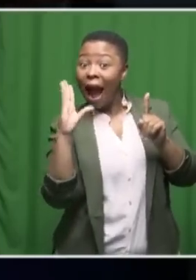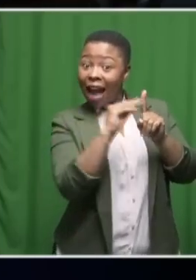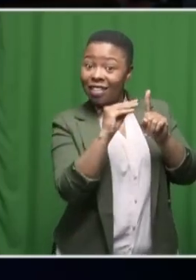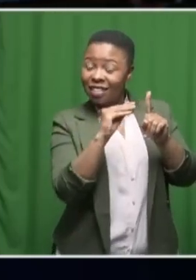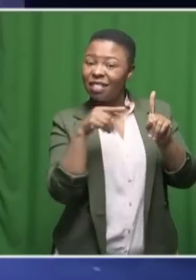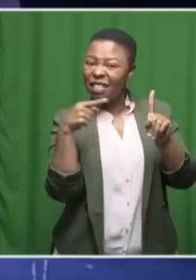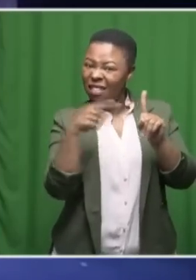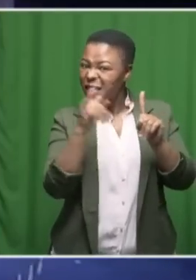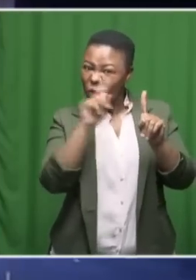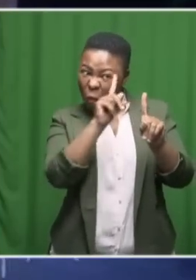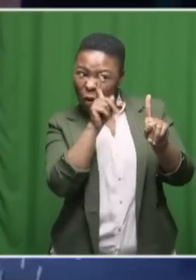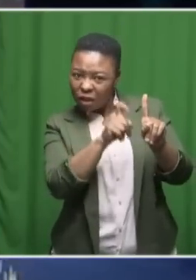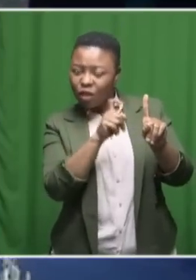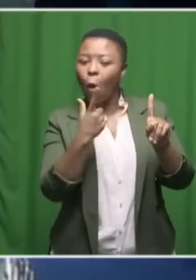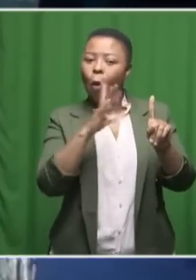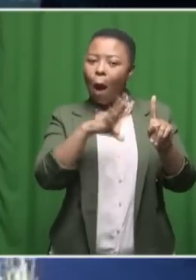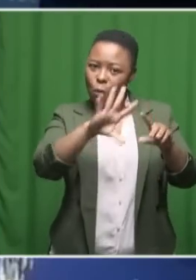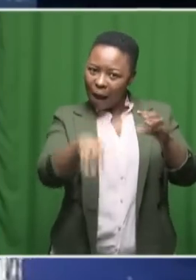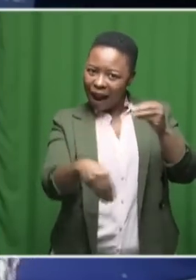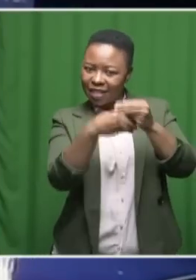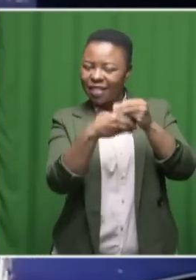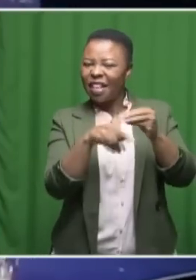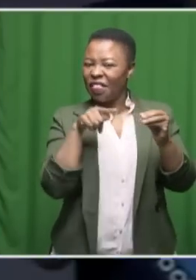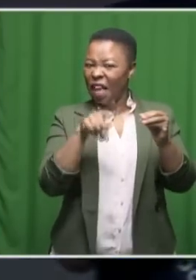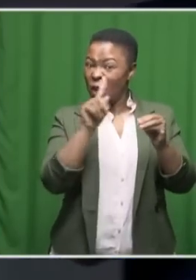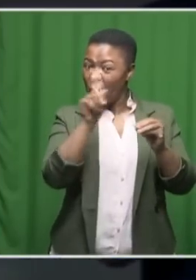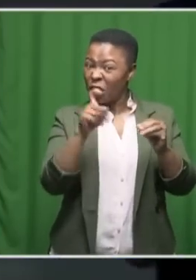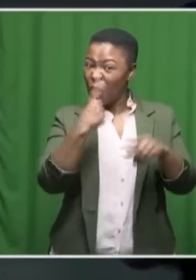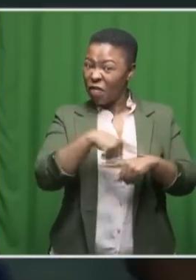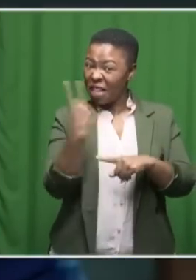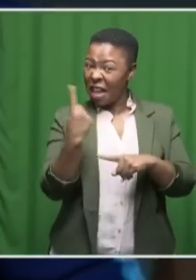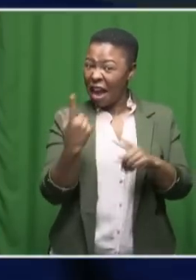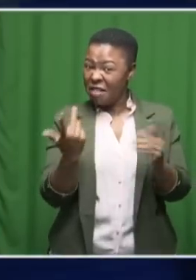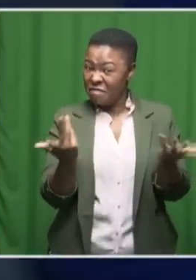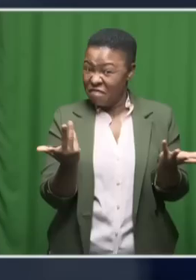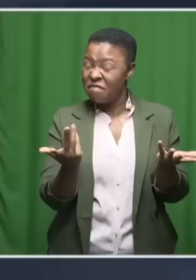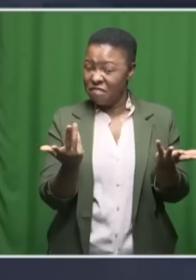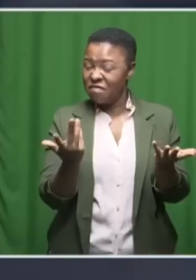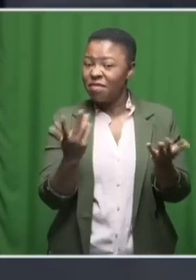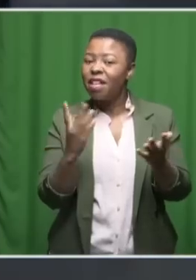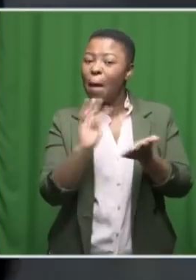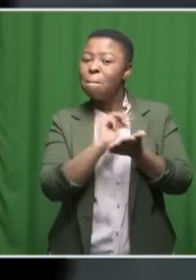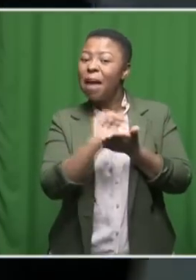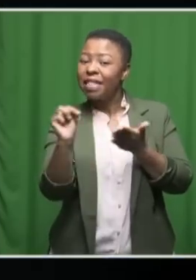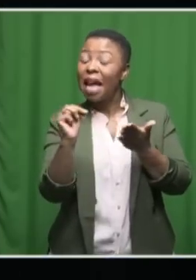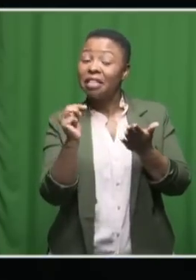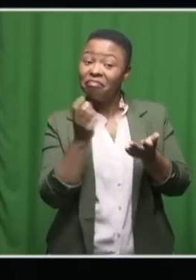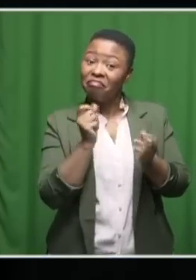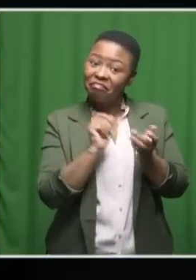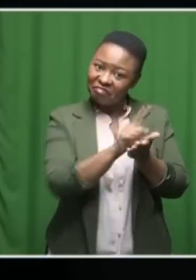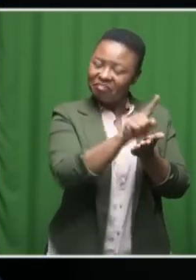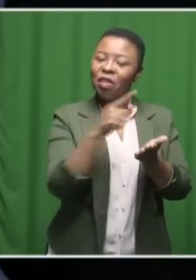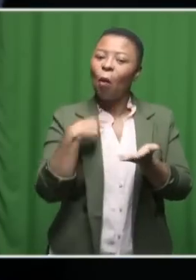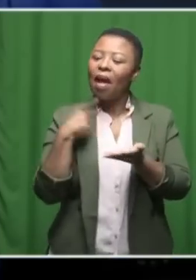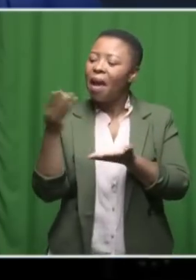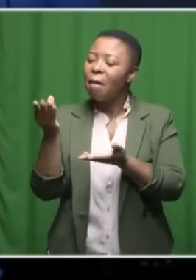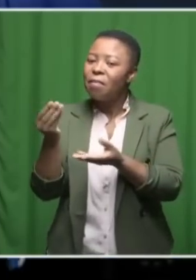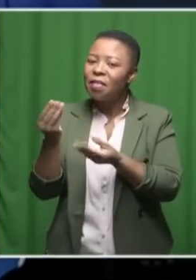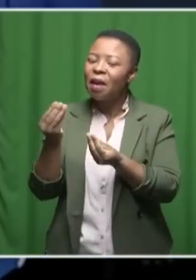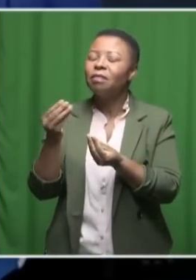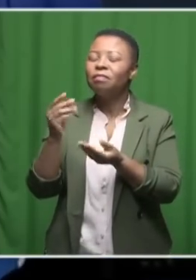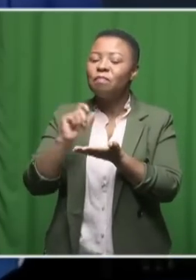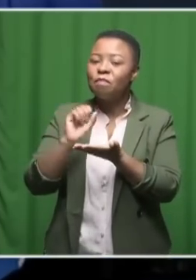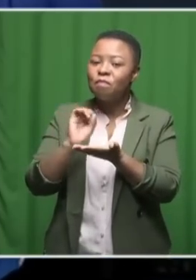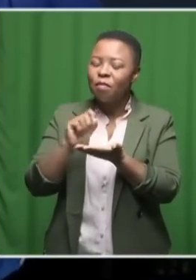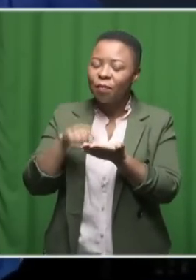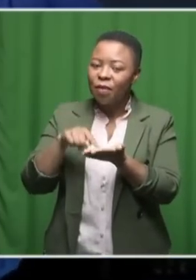you want to add that into the question of the day, or just suppose give him a message, go for it. We'll pass them on, as many as we possibly